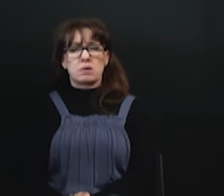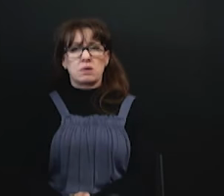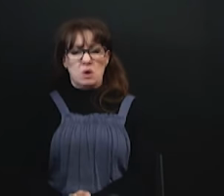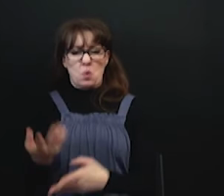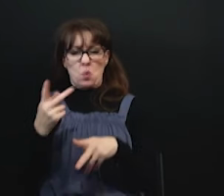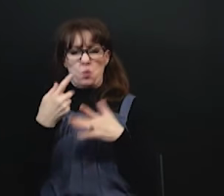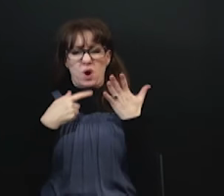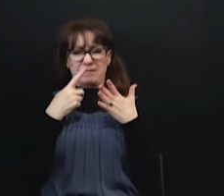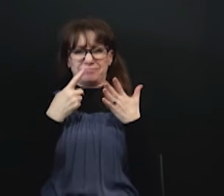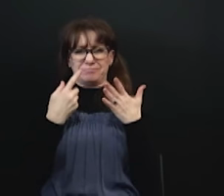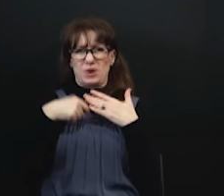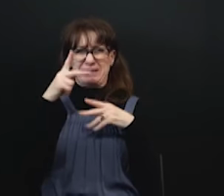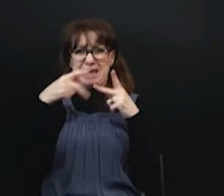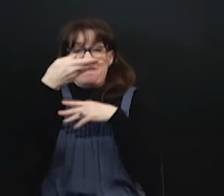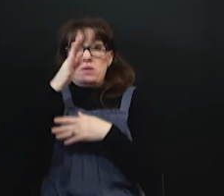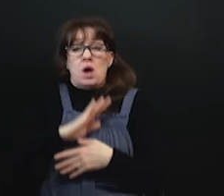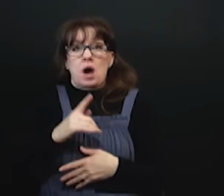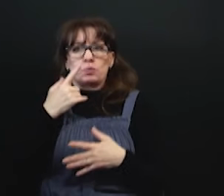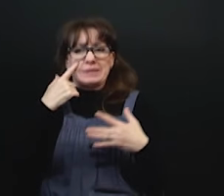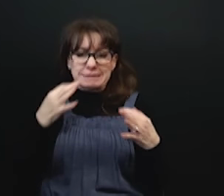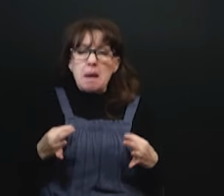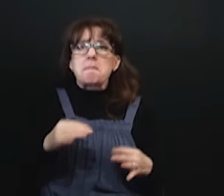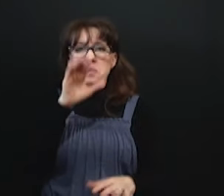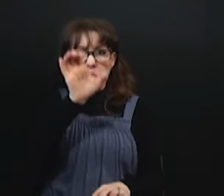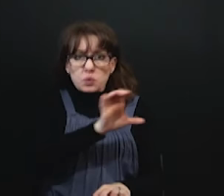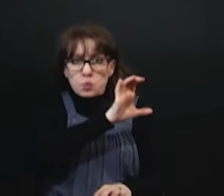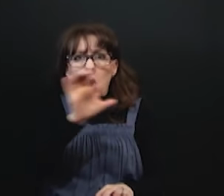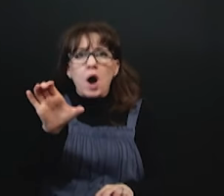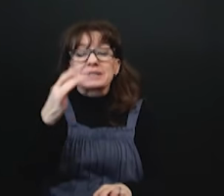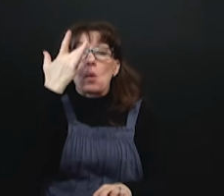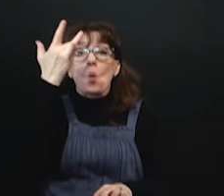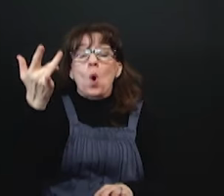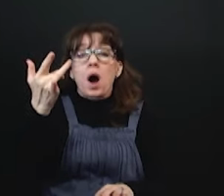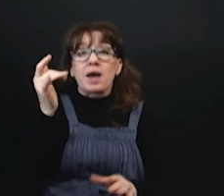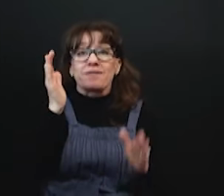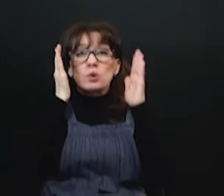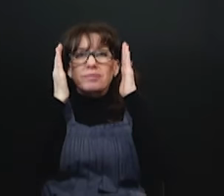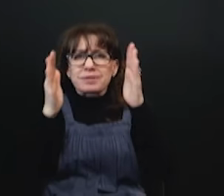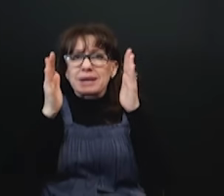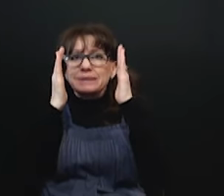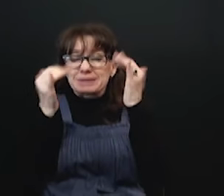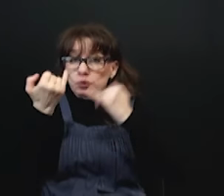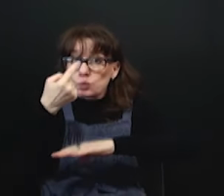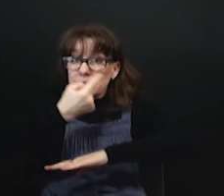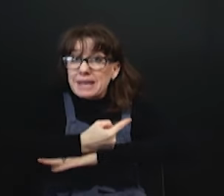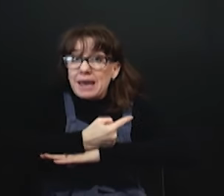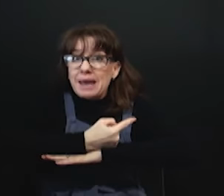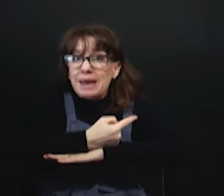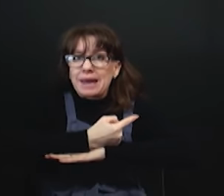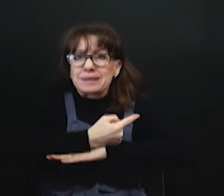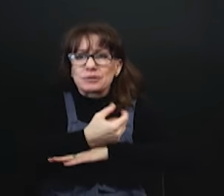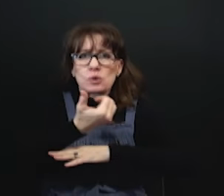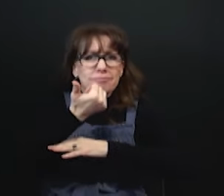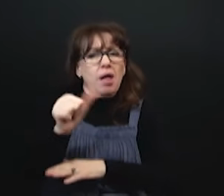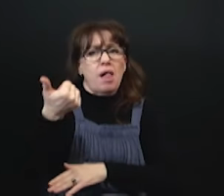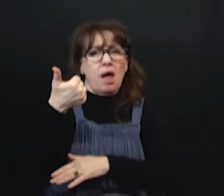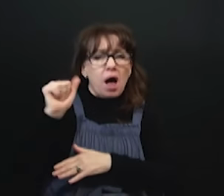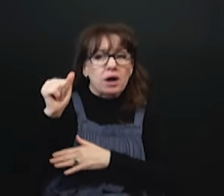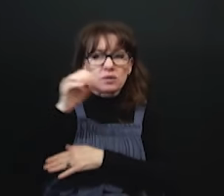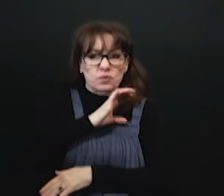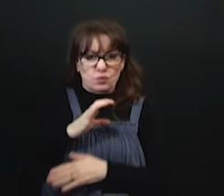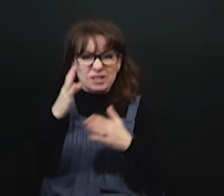What kind of God would choose the cross and why? And if you listen carefully today to objections to Christianity, if